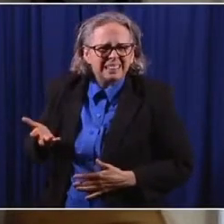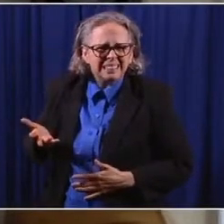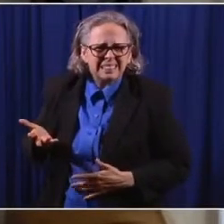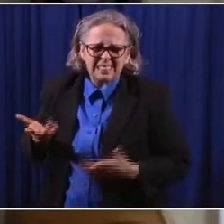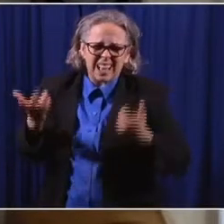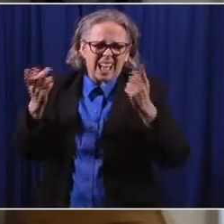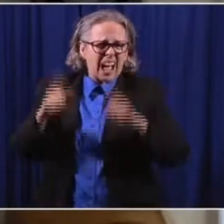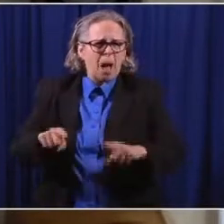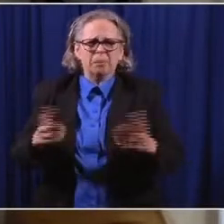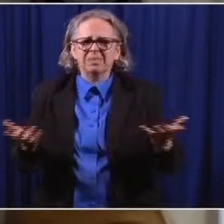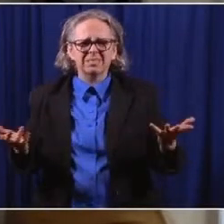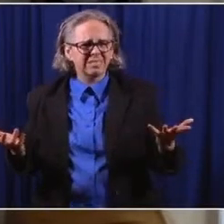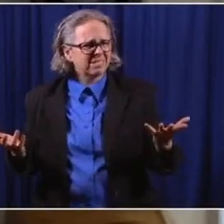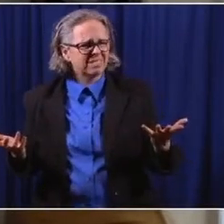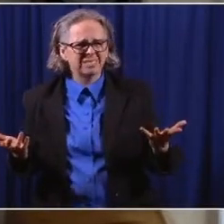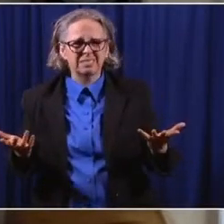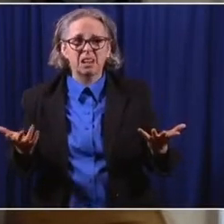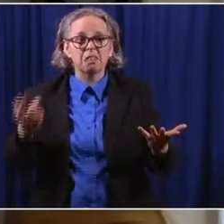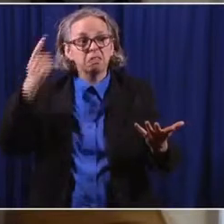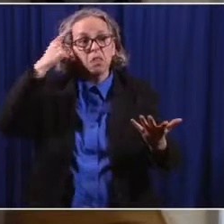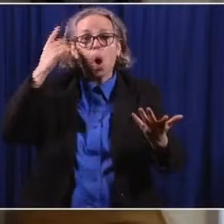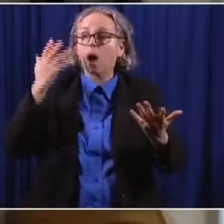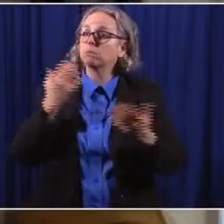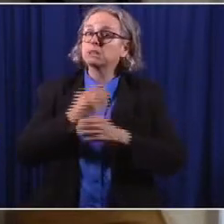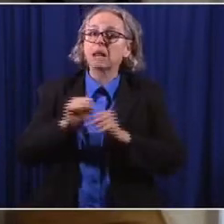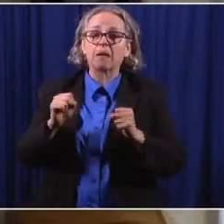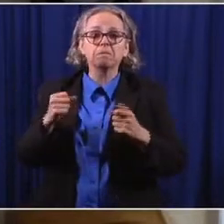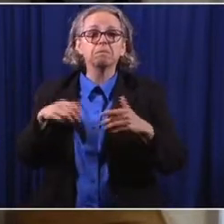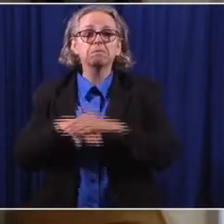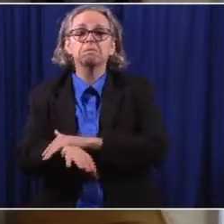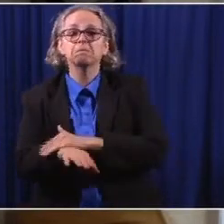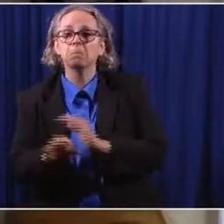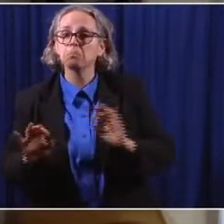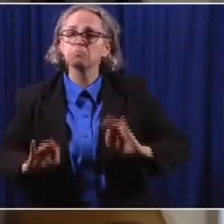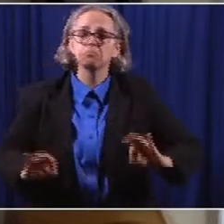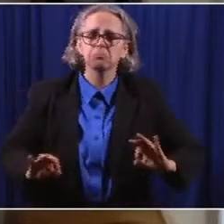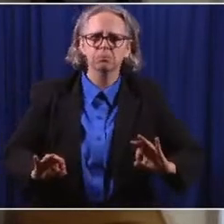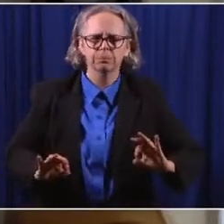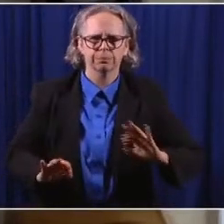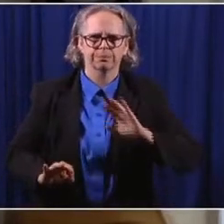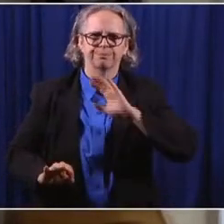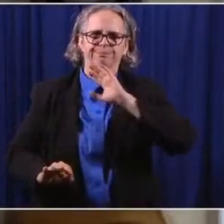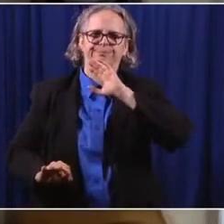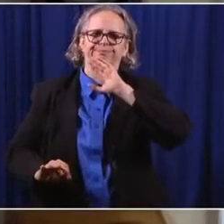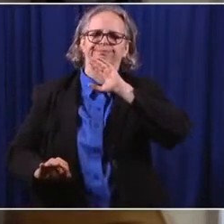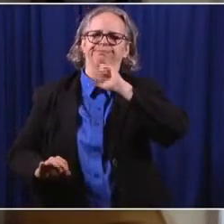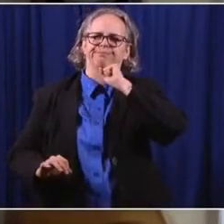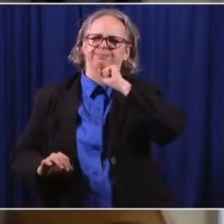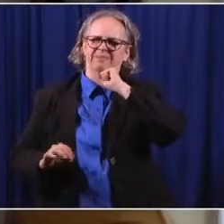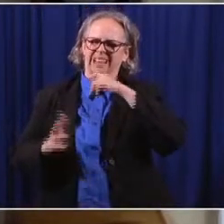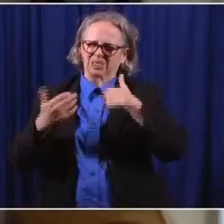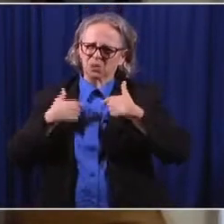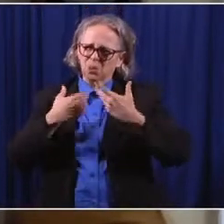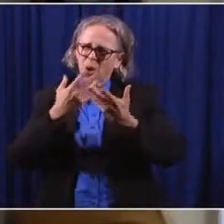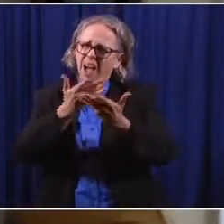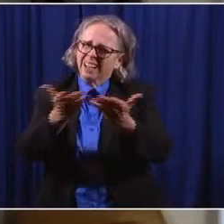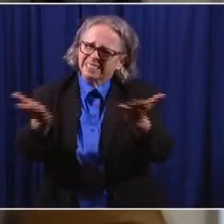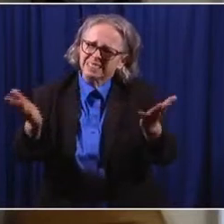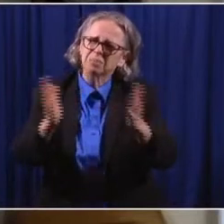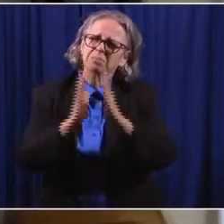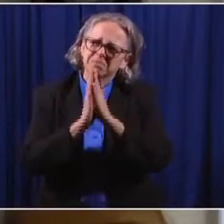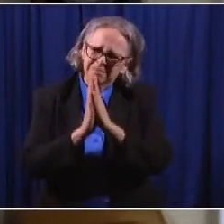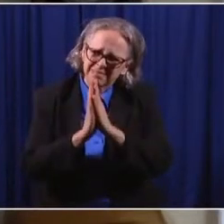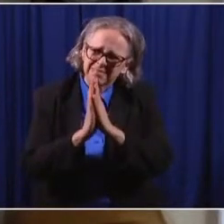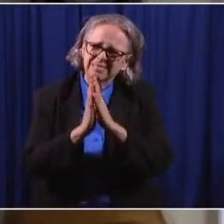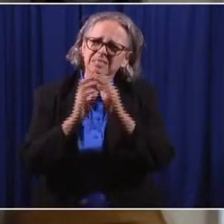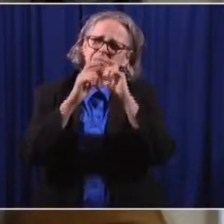very benign, friendly situation. So we just ask people to wear masks, keep the social distance, and do all the things